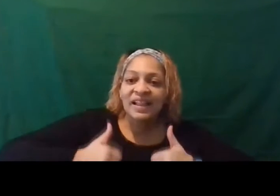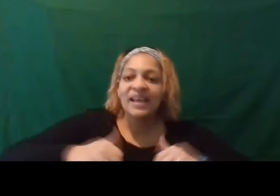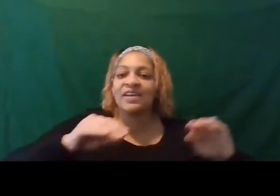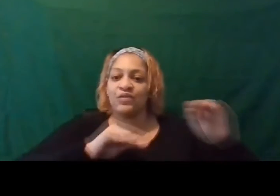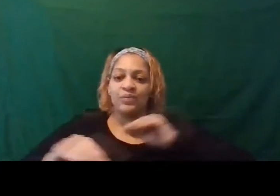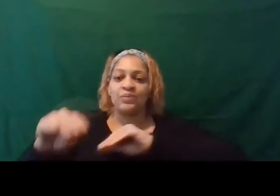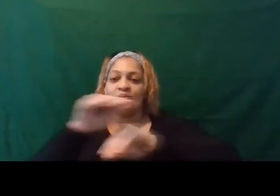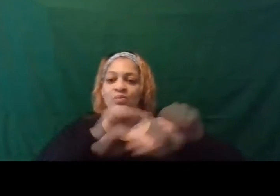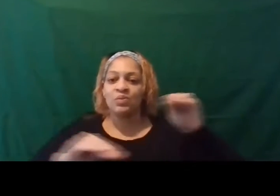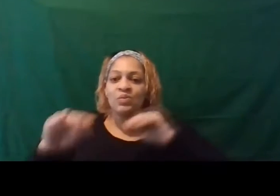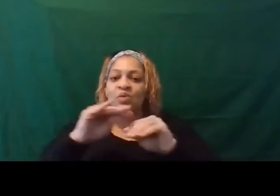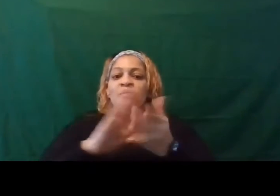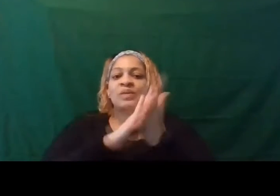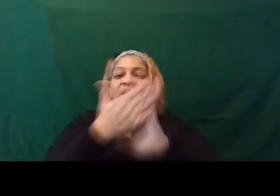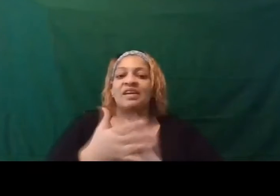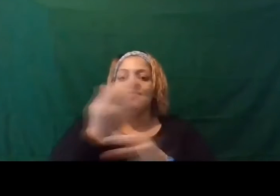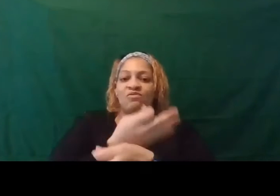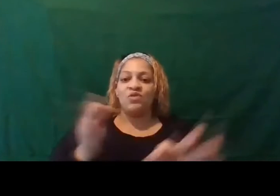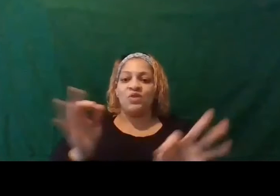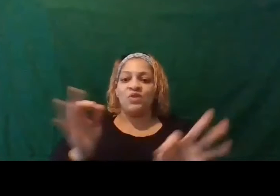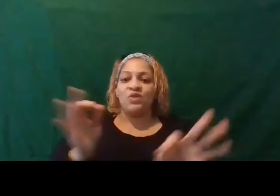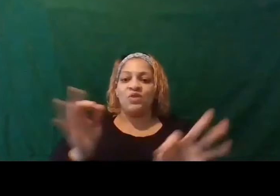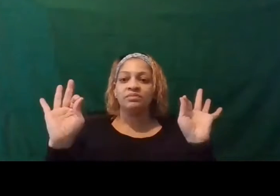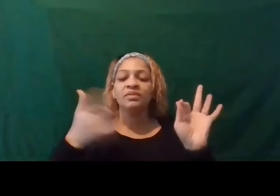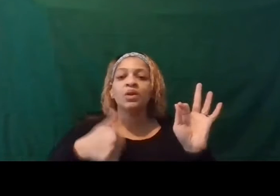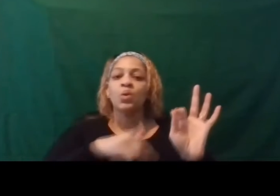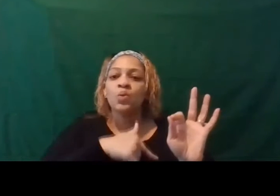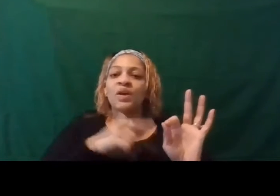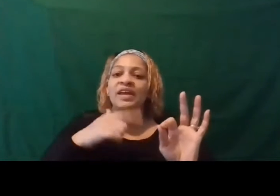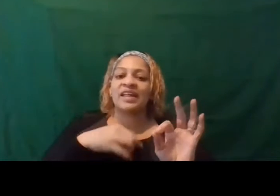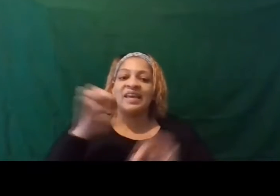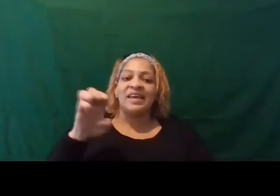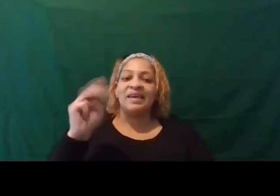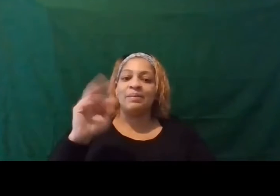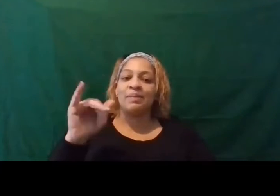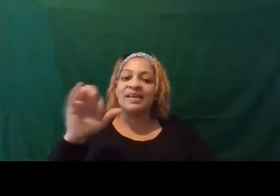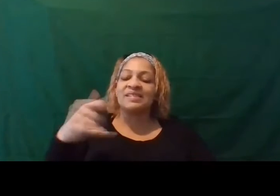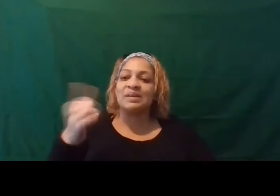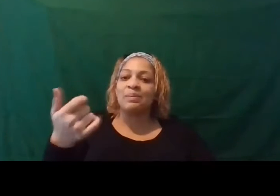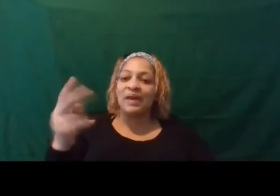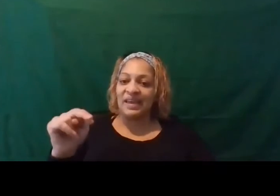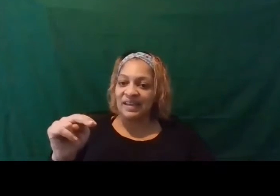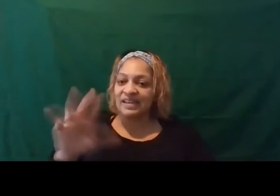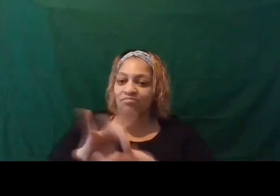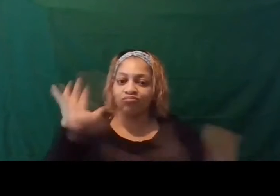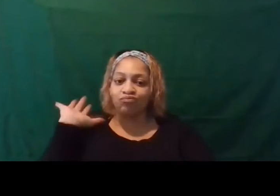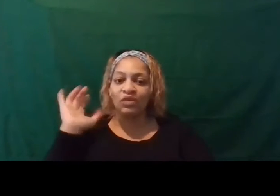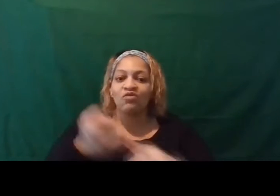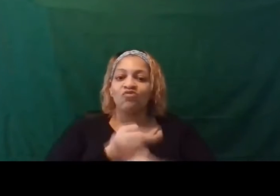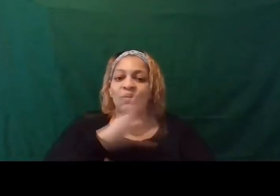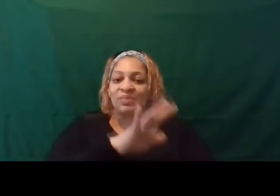beingness as freedom, we are emancipated from discord, and we become the